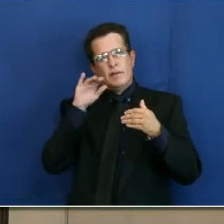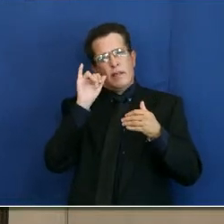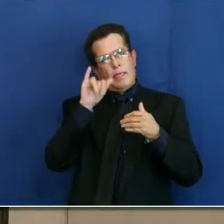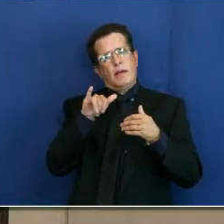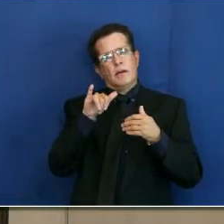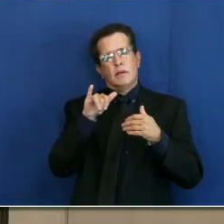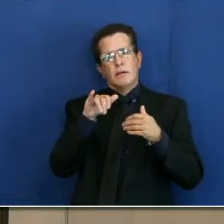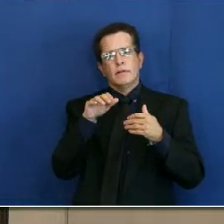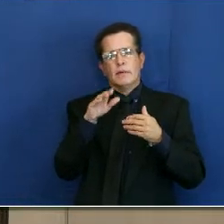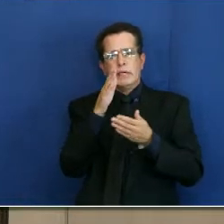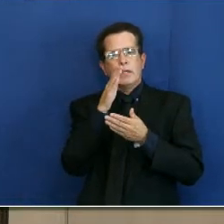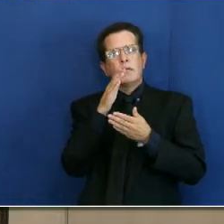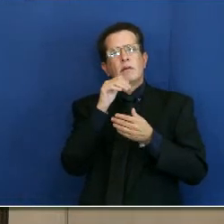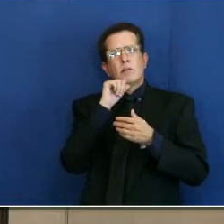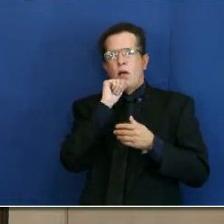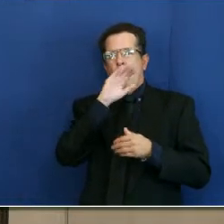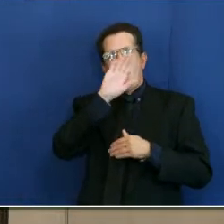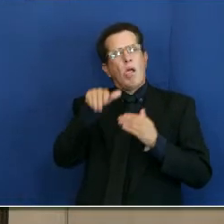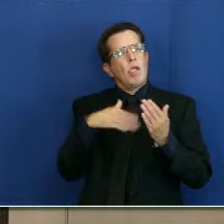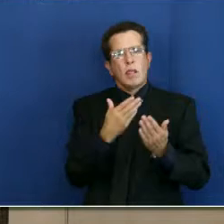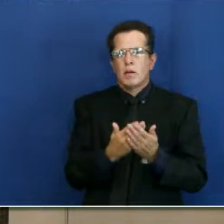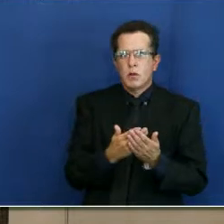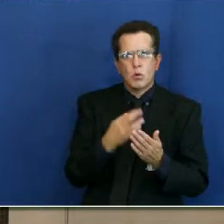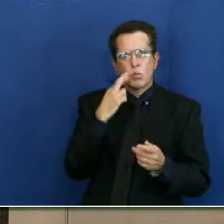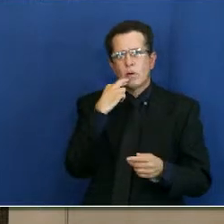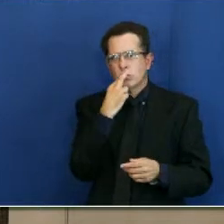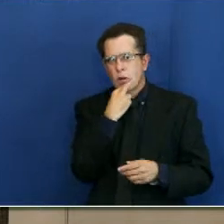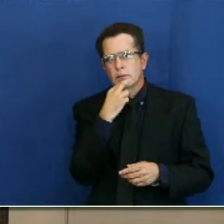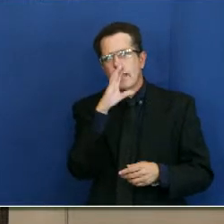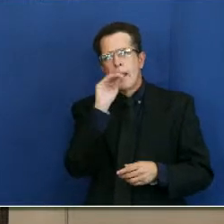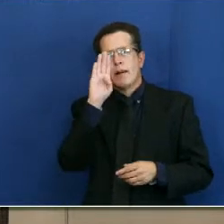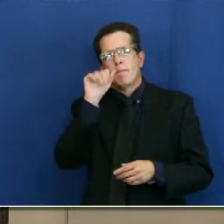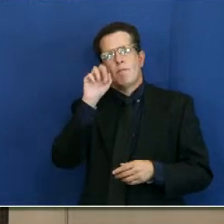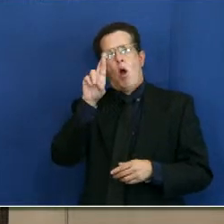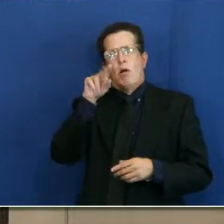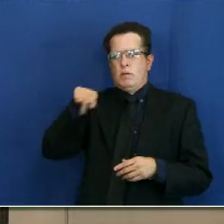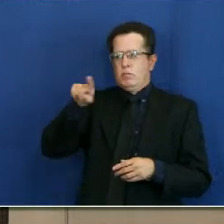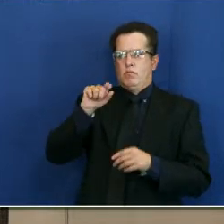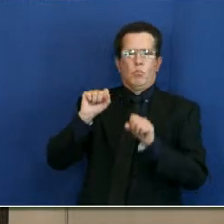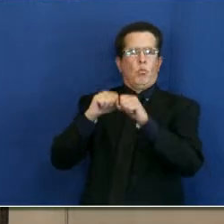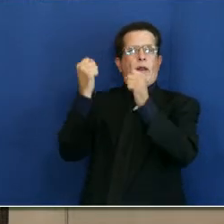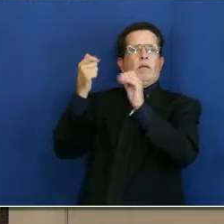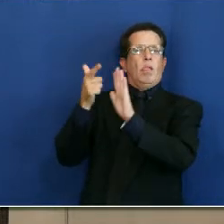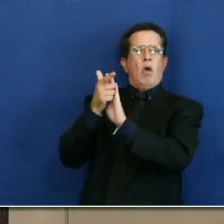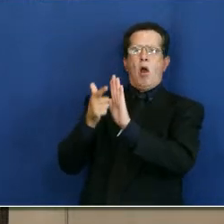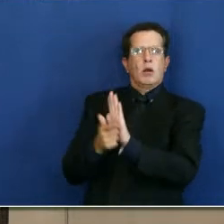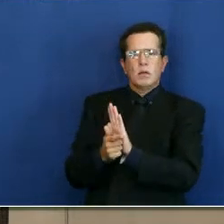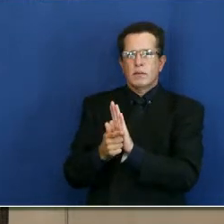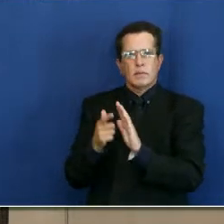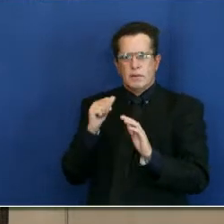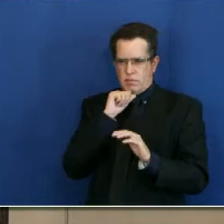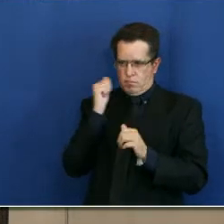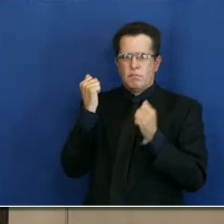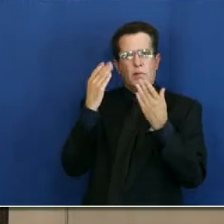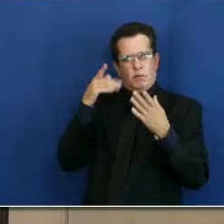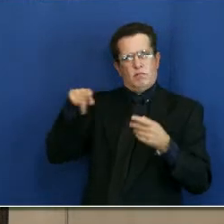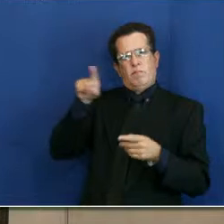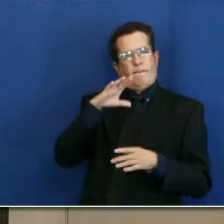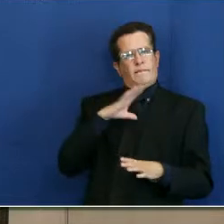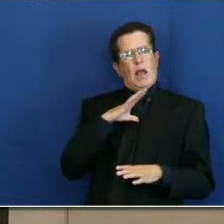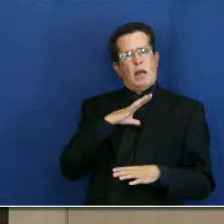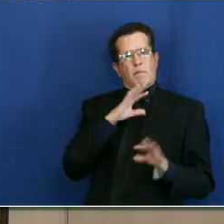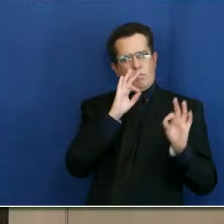all restaurants and bars have violated the health officer's orders. So that's where